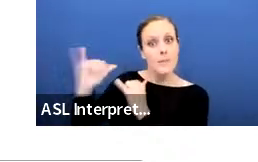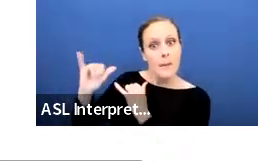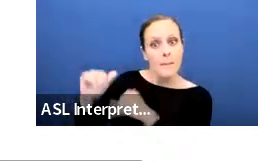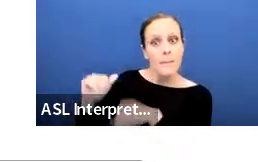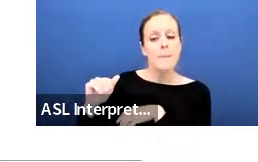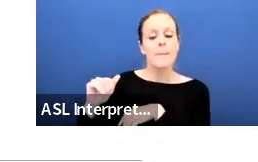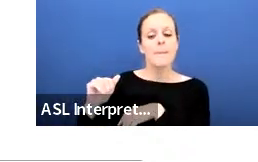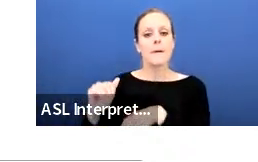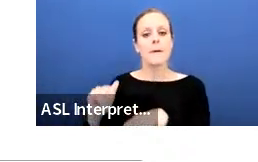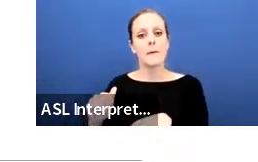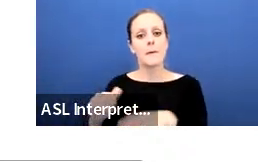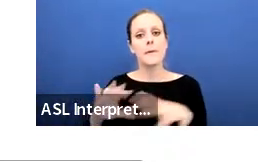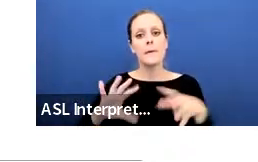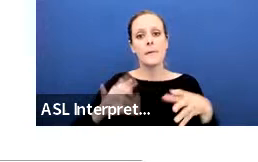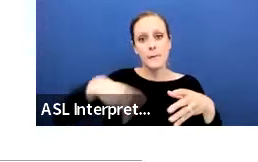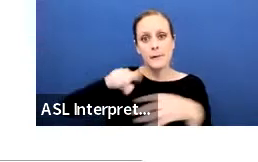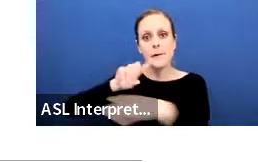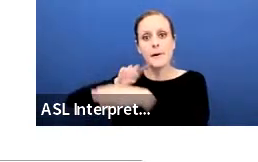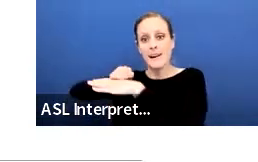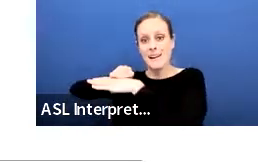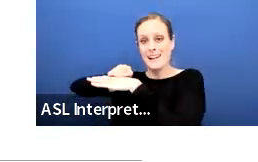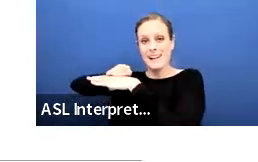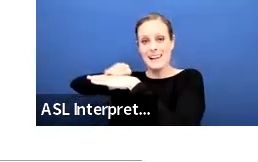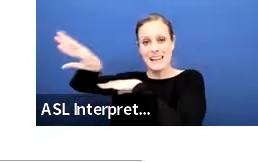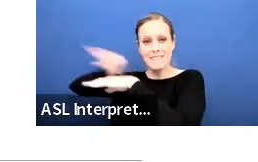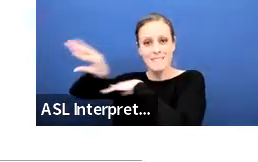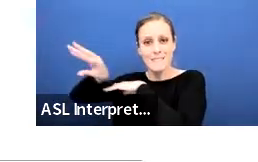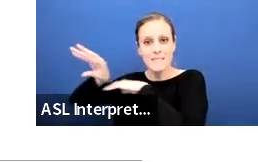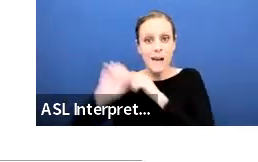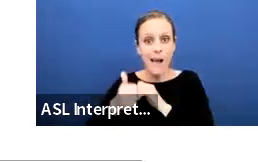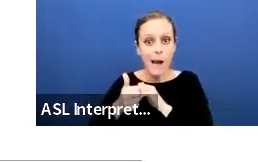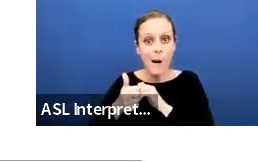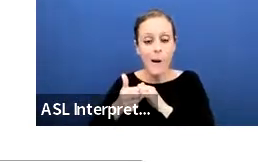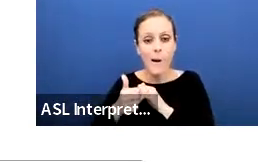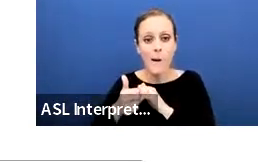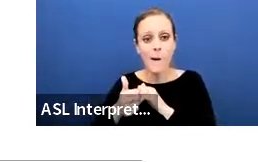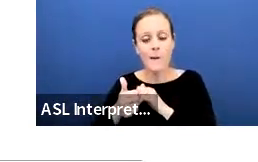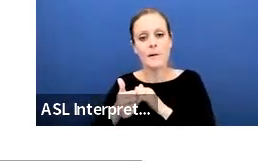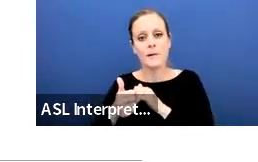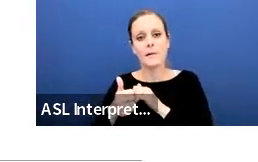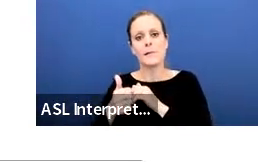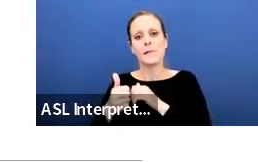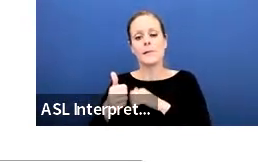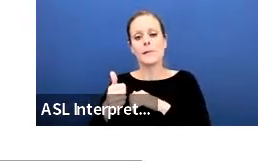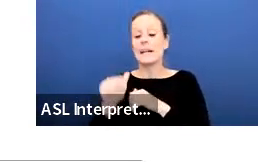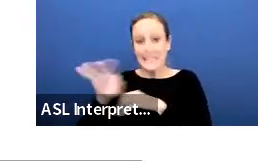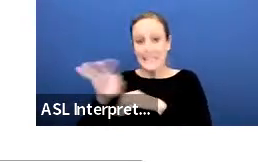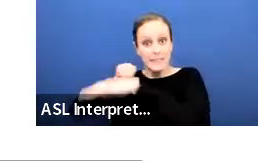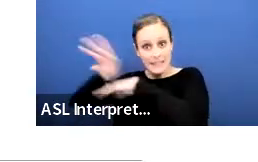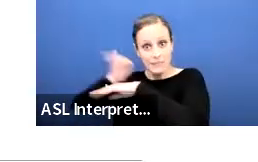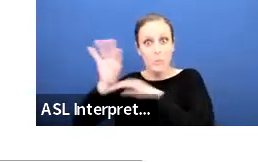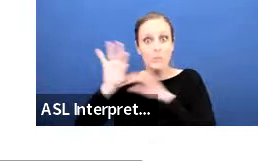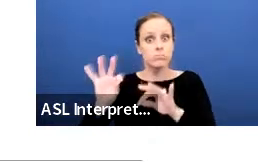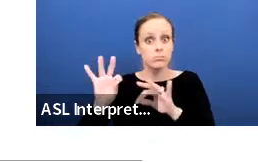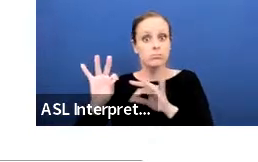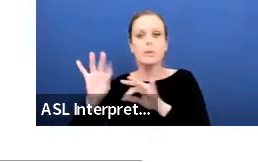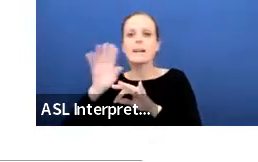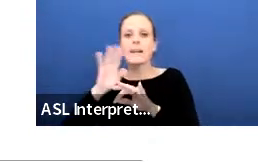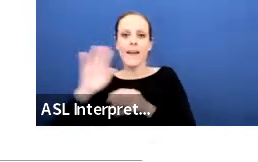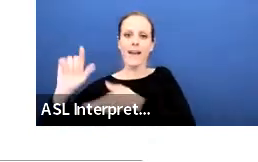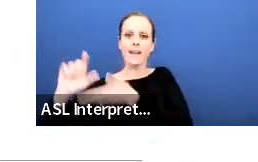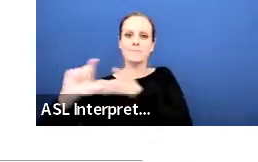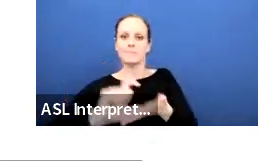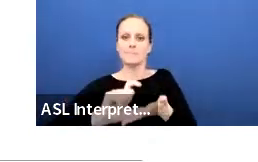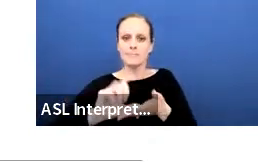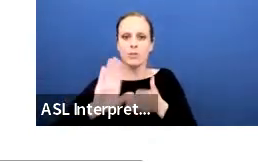them, you're going to have a better chance of having the resources allocated properly to